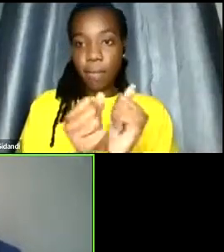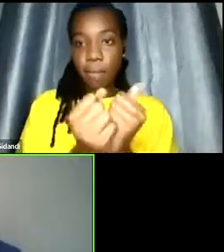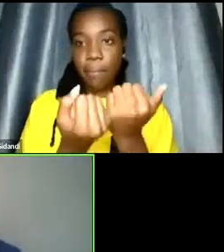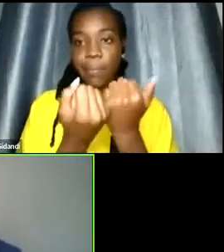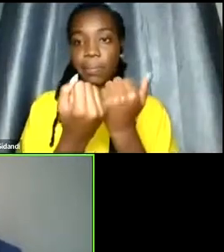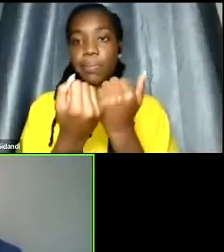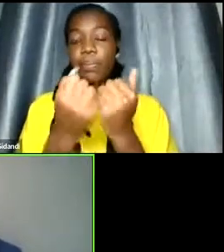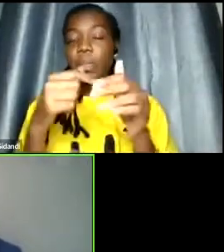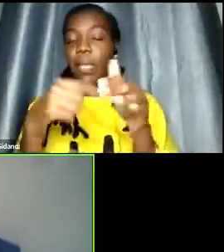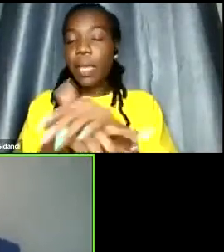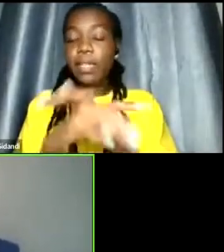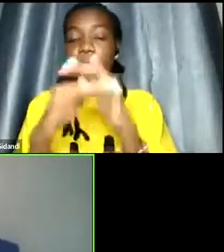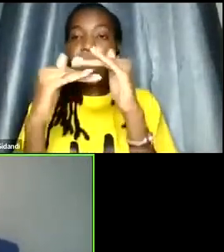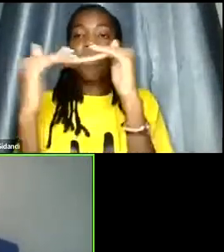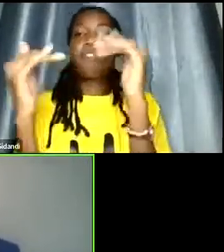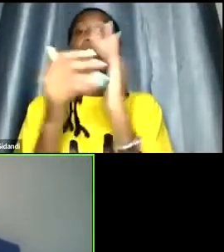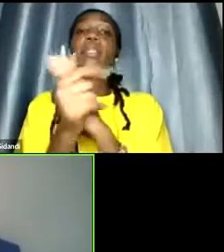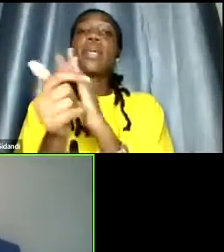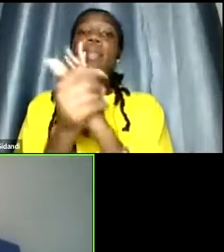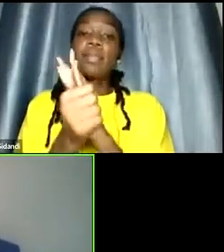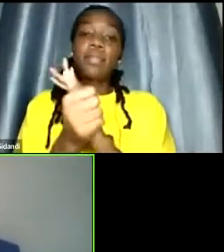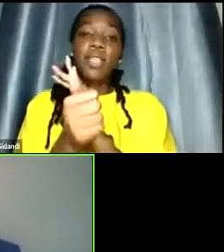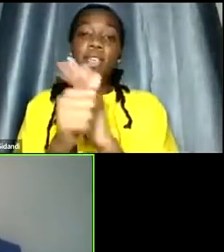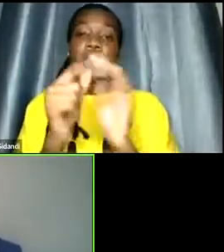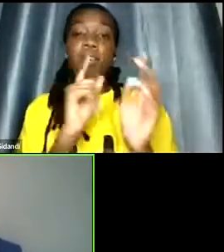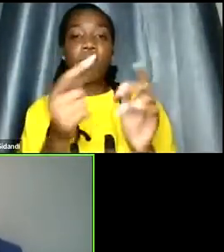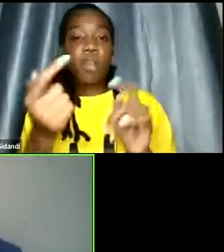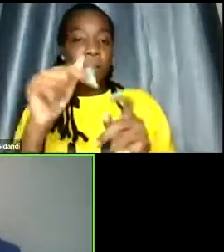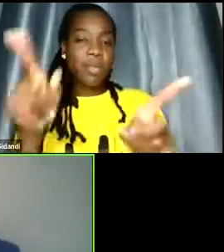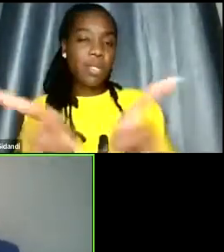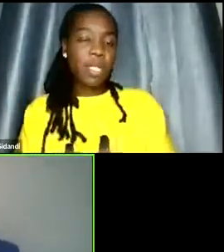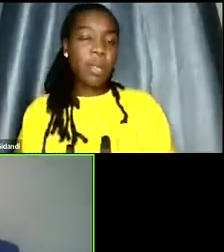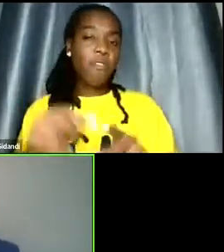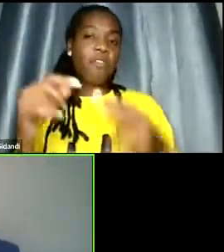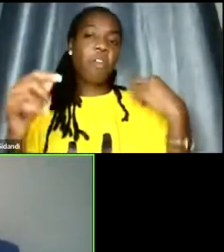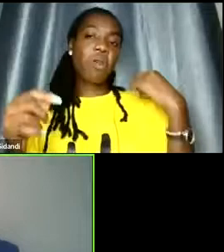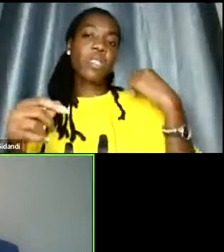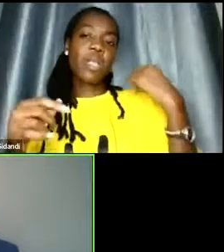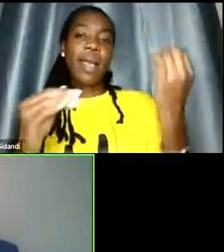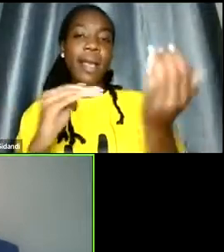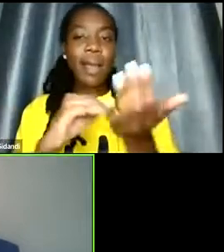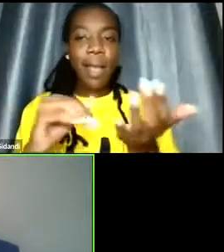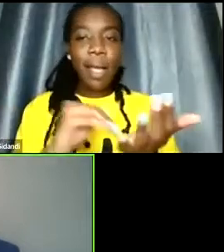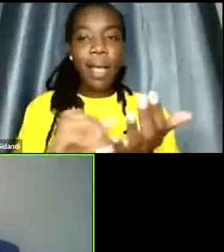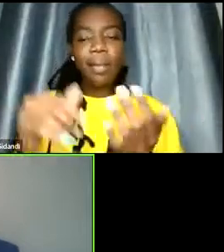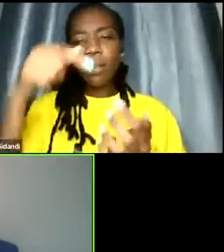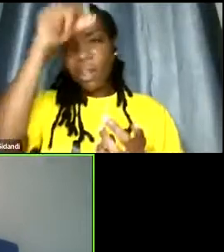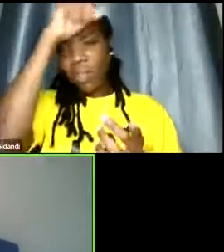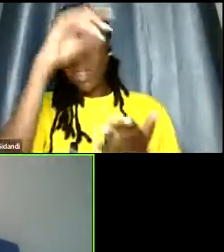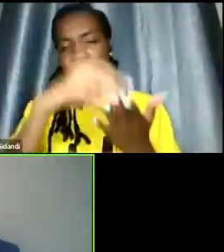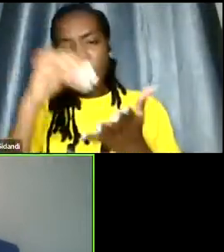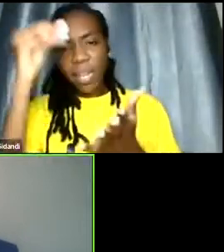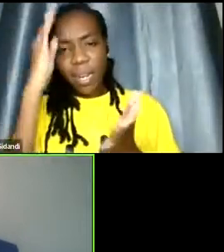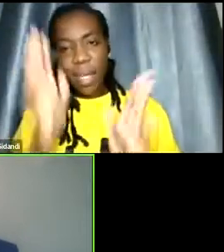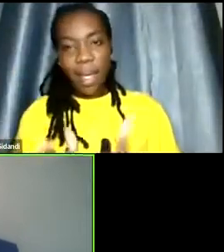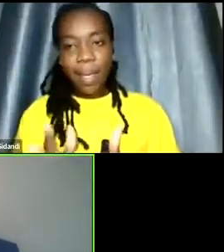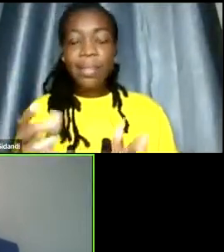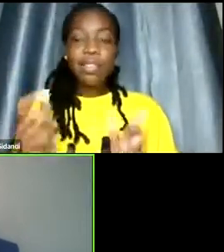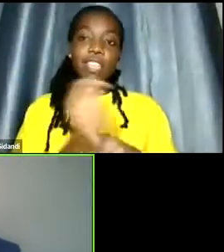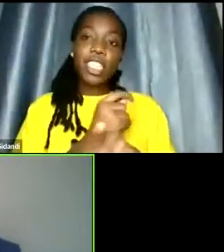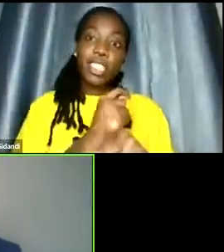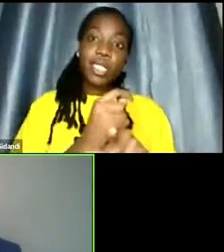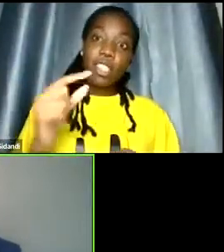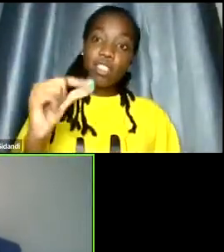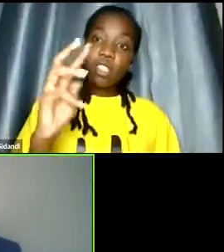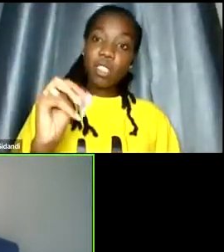talent? They could come in as interns, they could come in as clerks, they could come in as graduate learners or graduate trainees or GMTs.